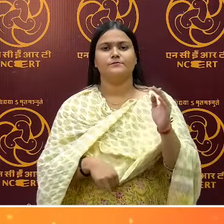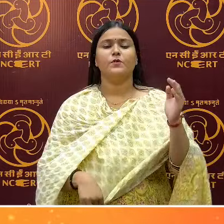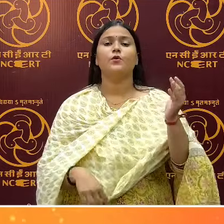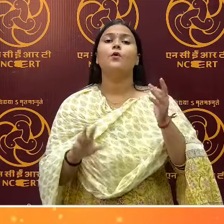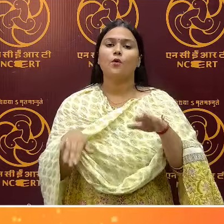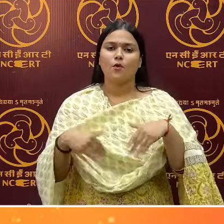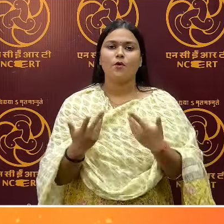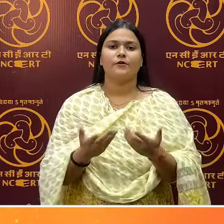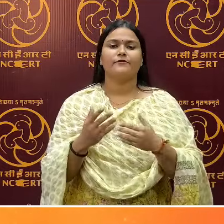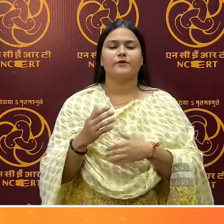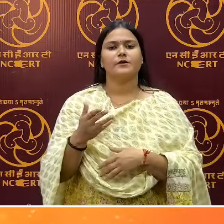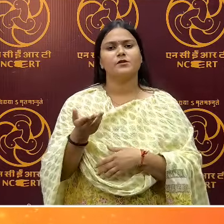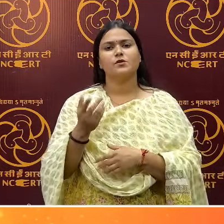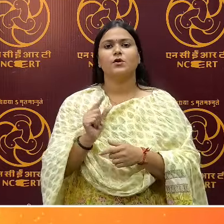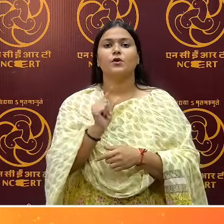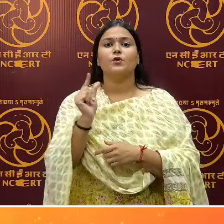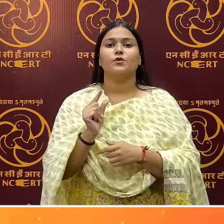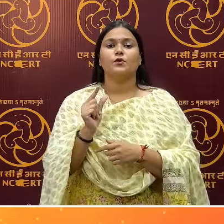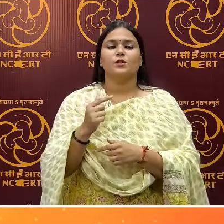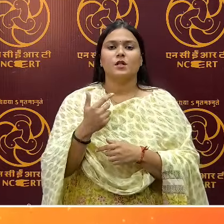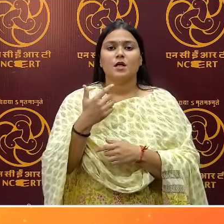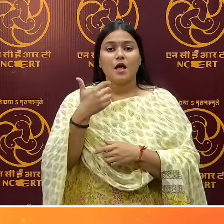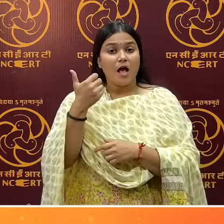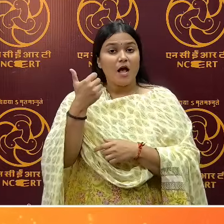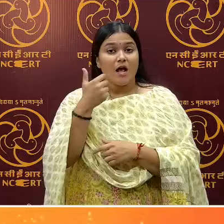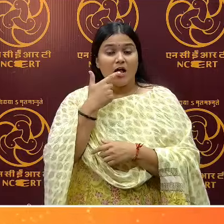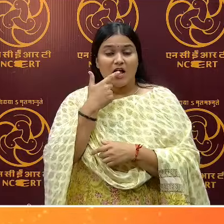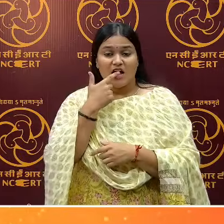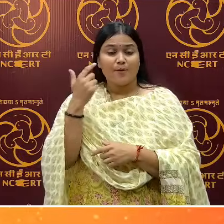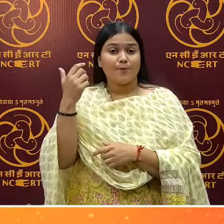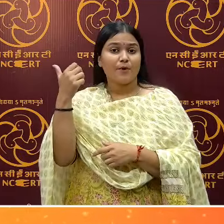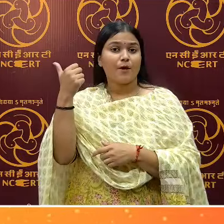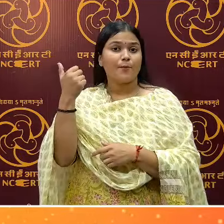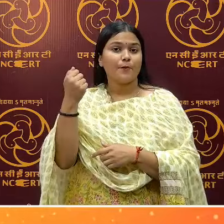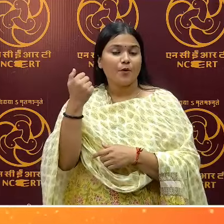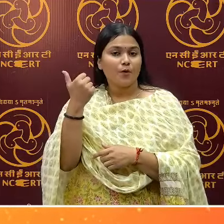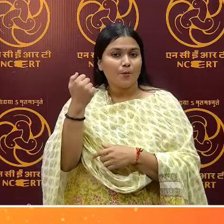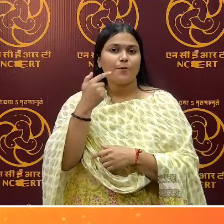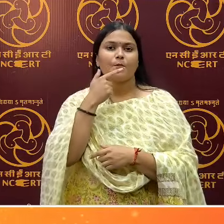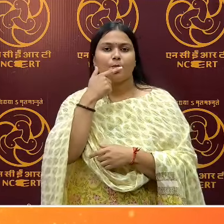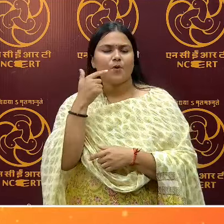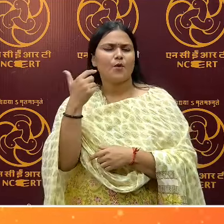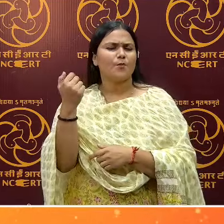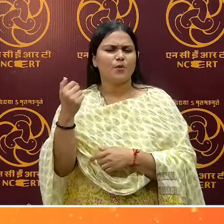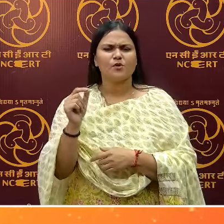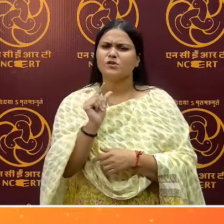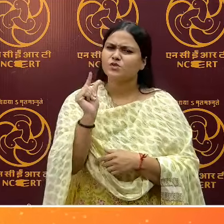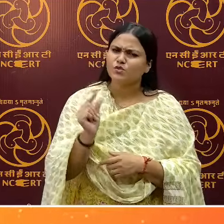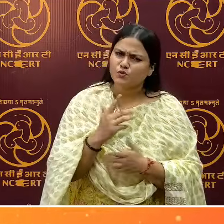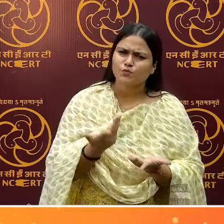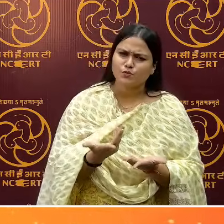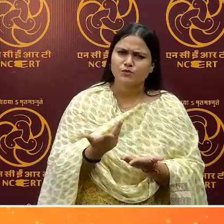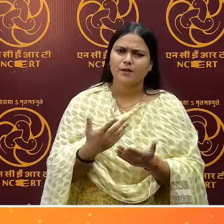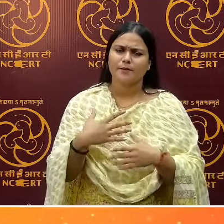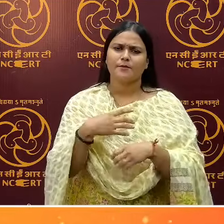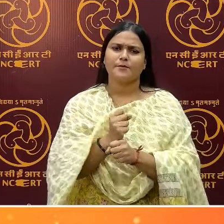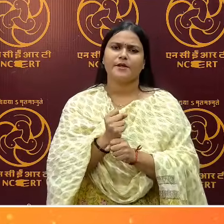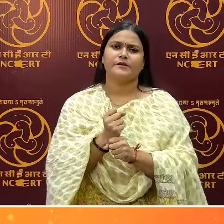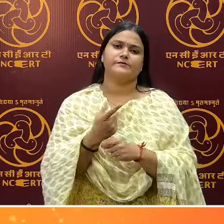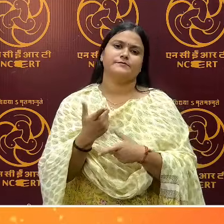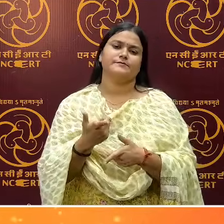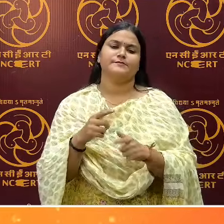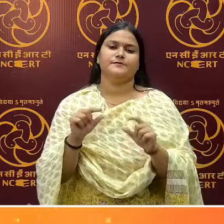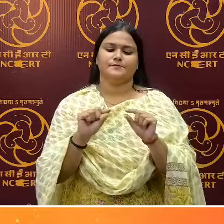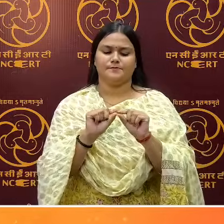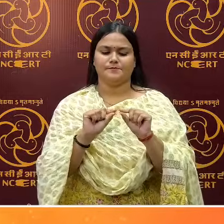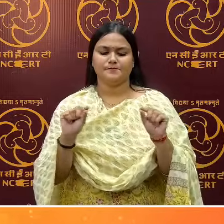use old ballpoint pen refill if you don't have the toothpick. Okay. So old ballpoint pen refill can be used to make this central